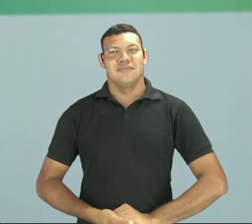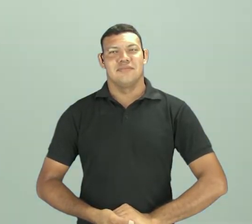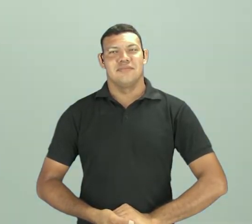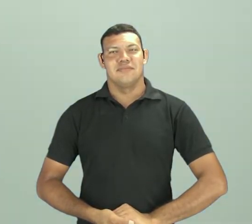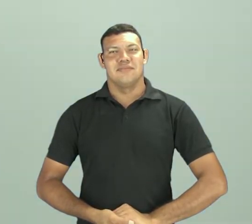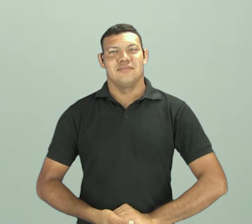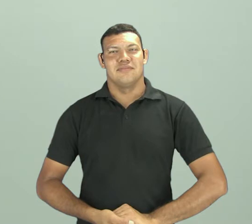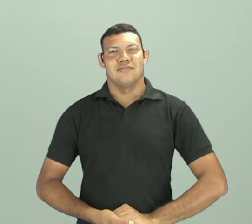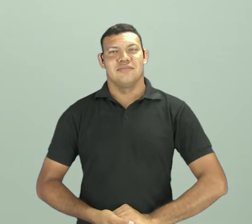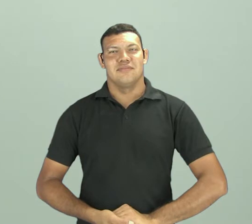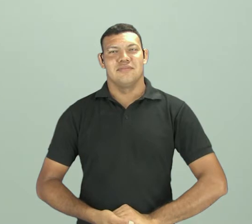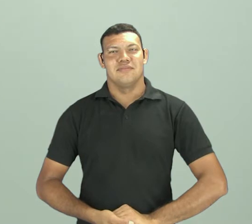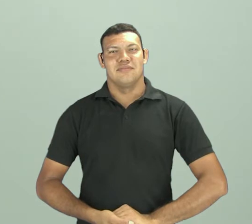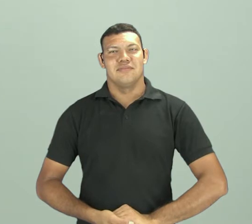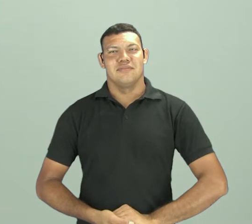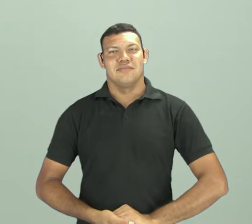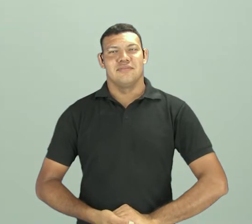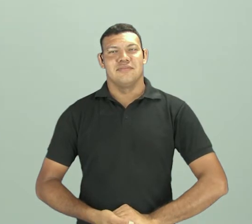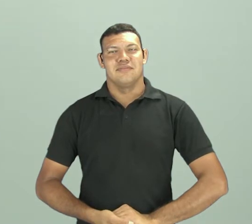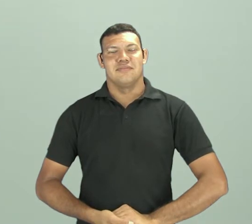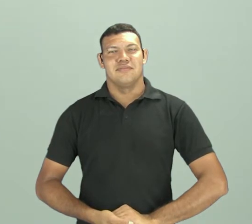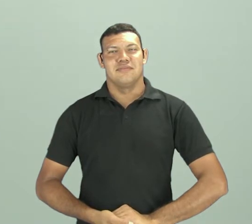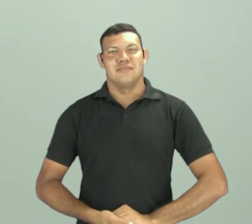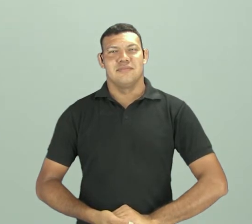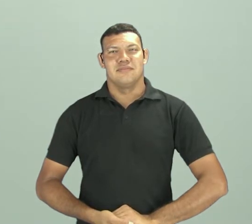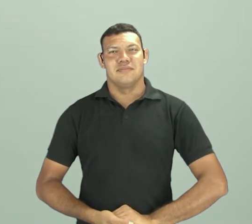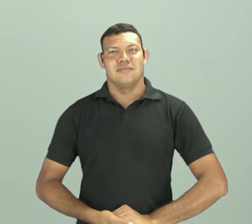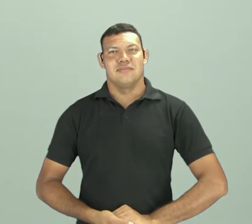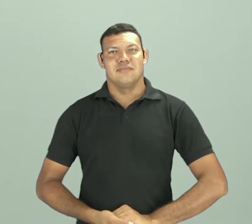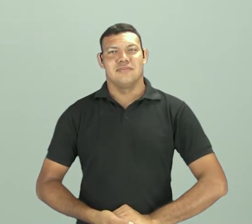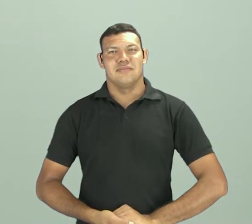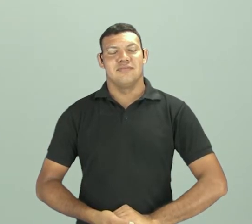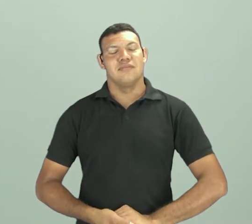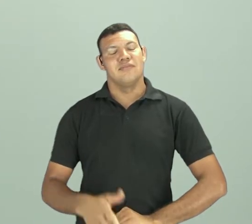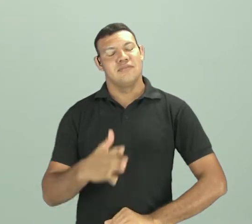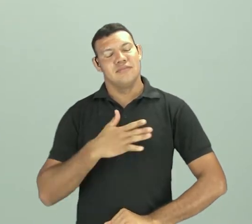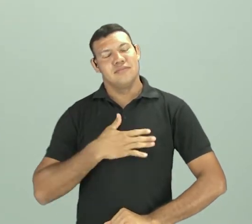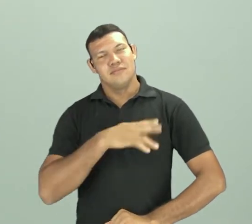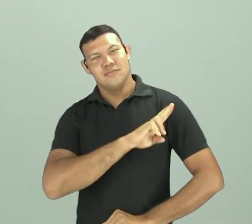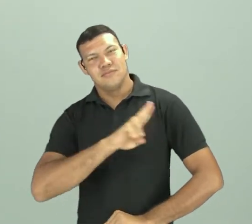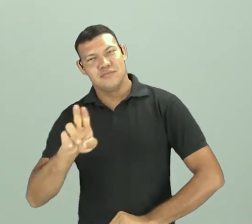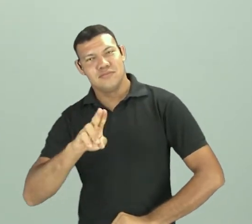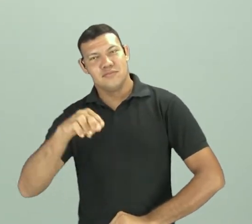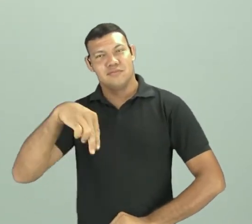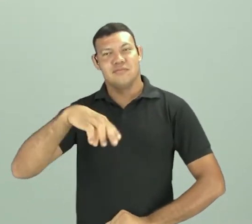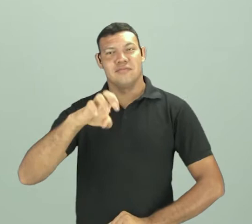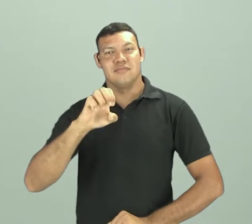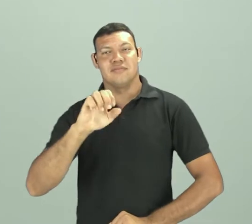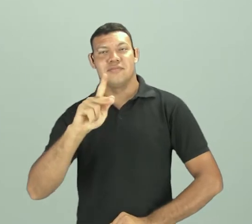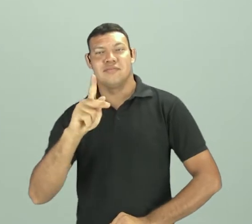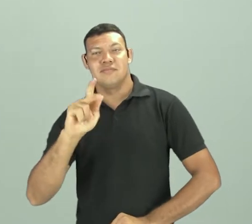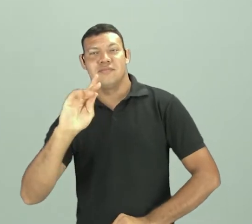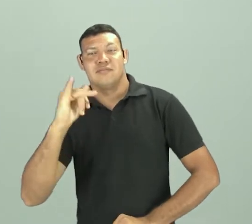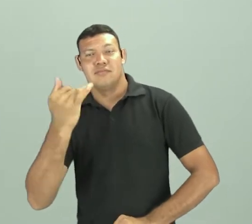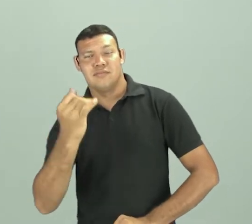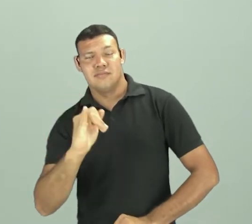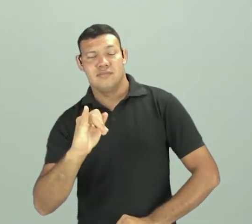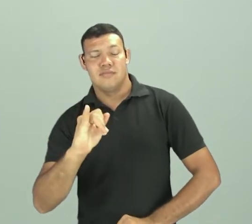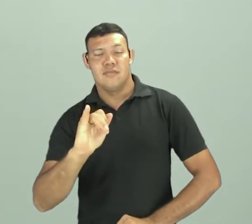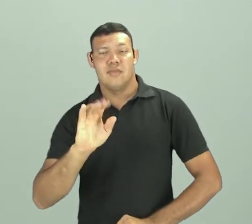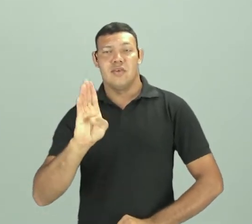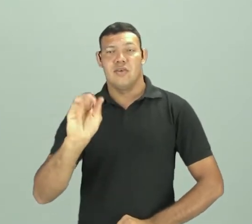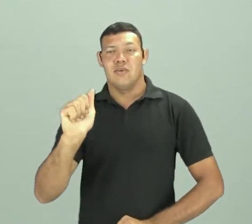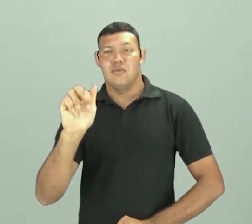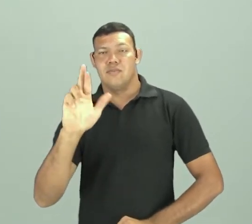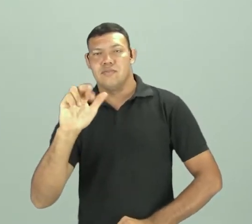Okay, so let's start our class, right? Meu nome é Nephi Barros e hoje eu vou dar aula para vocês de inglês novamente, no segundo